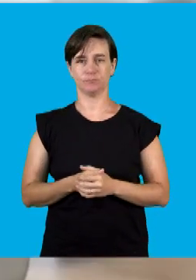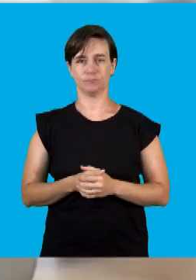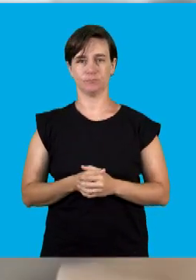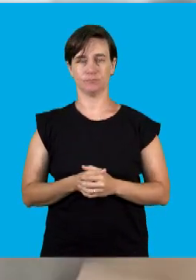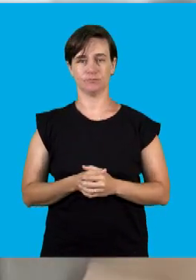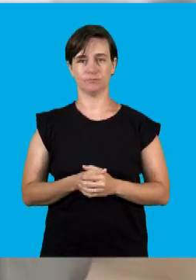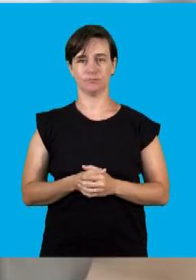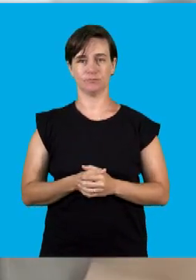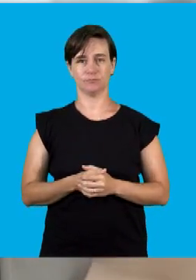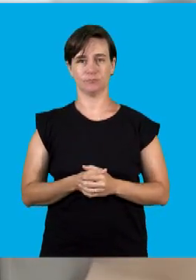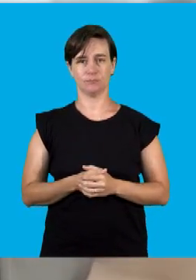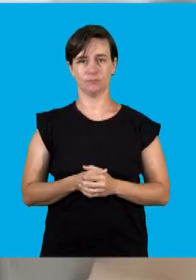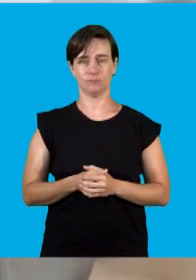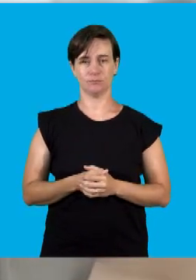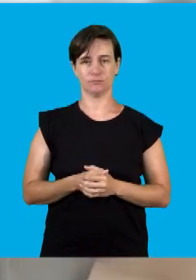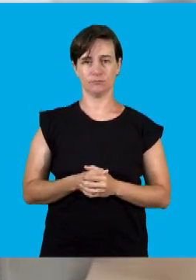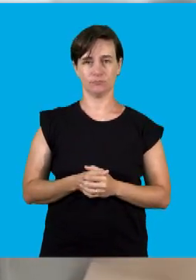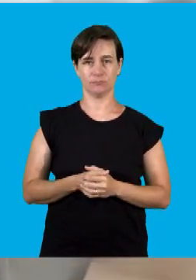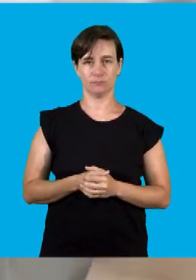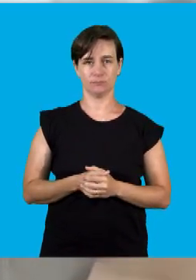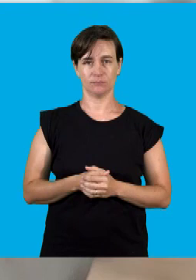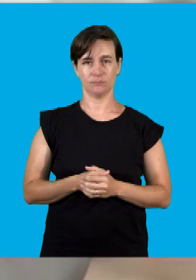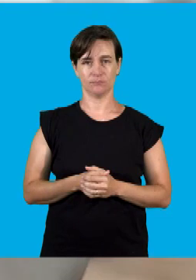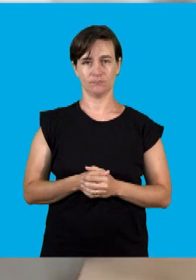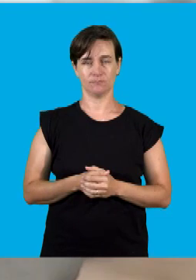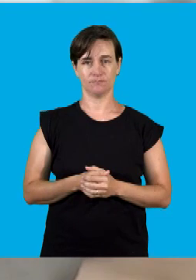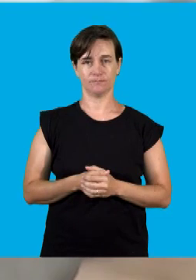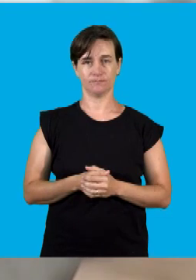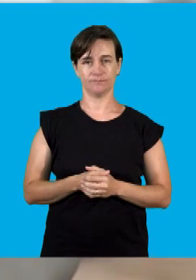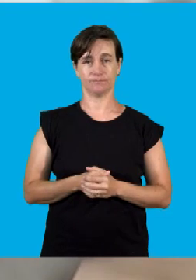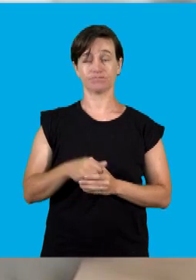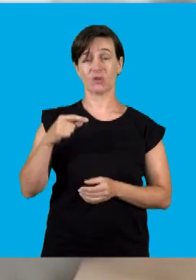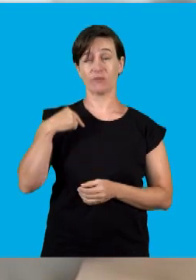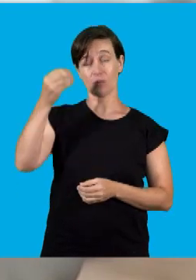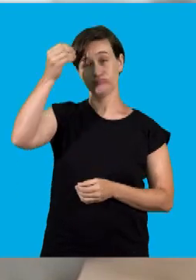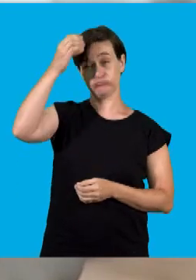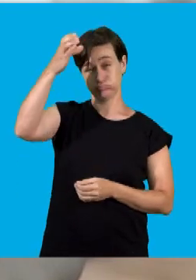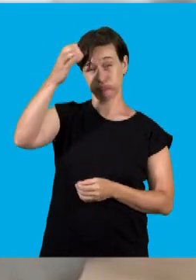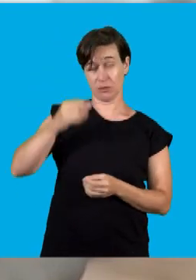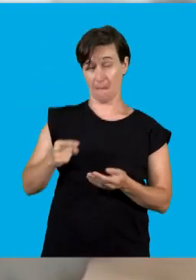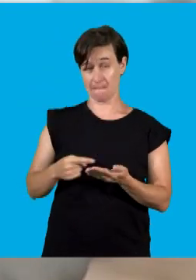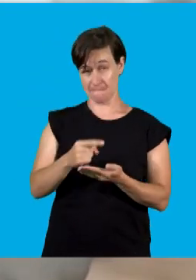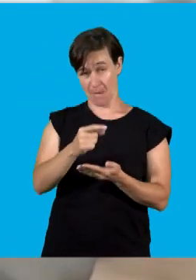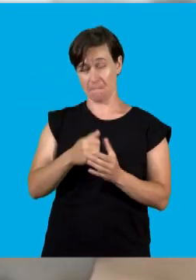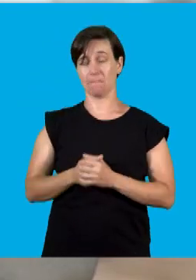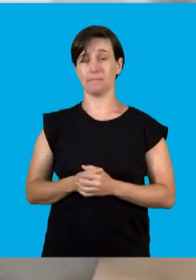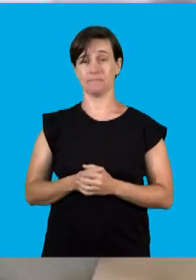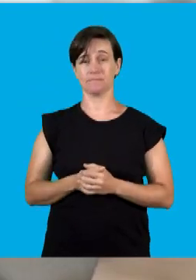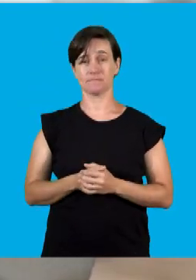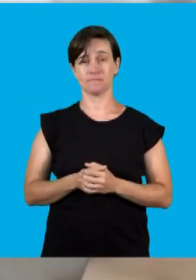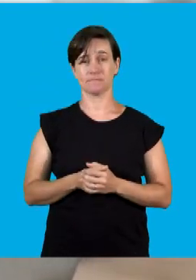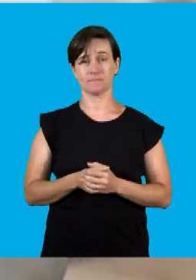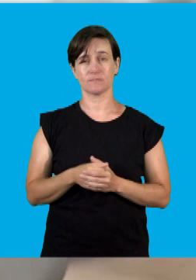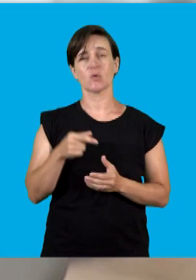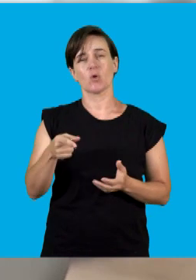They're there above, those 4 techniques. All right, so as usual, we've got our concept map and a journey that